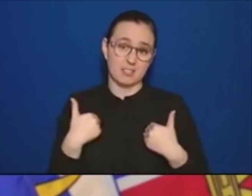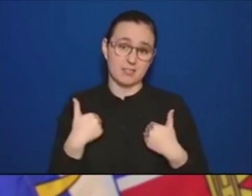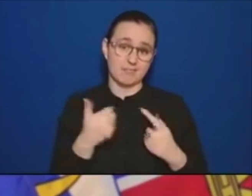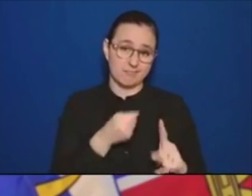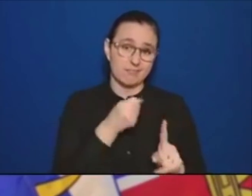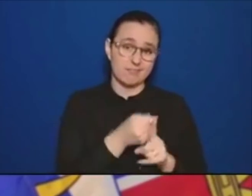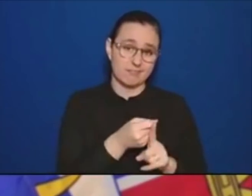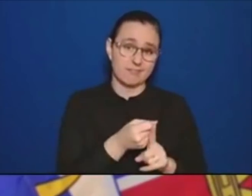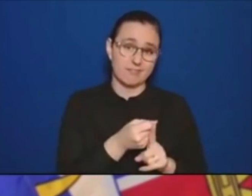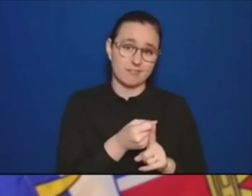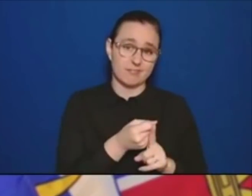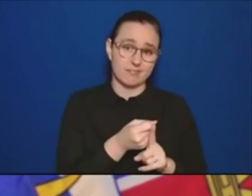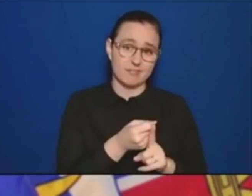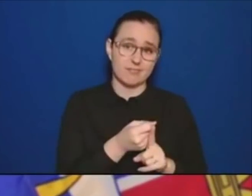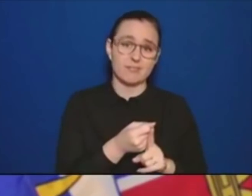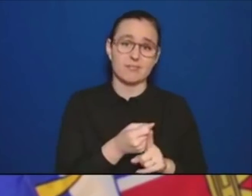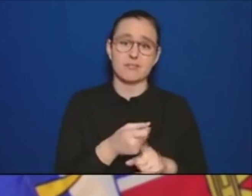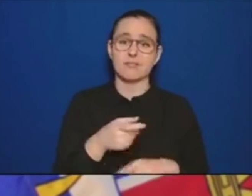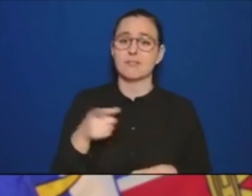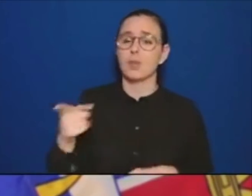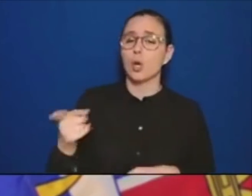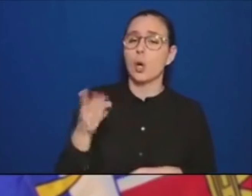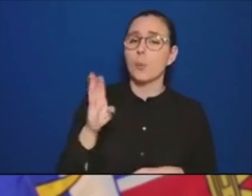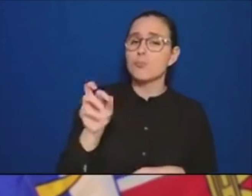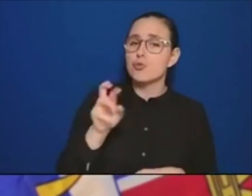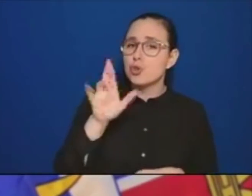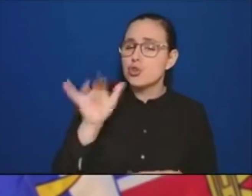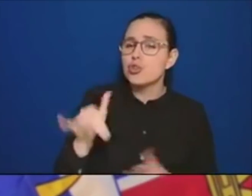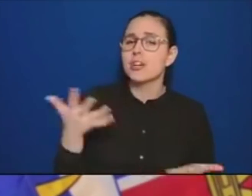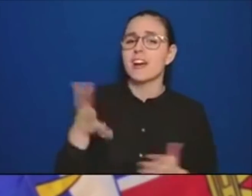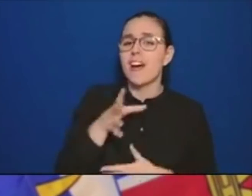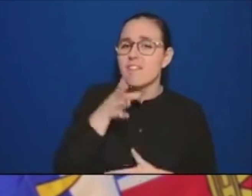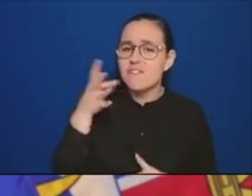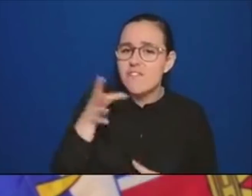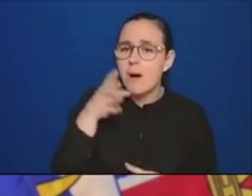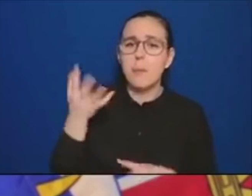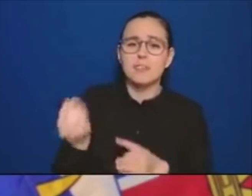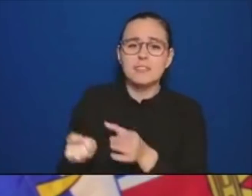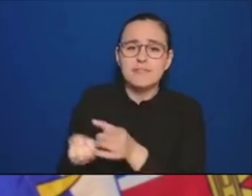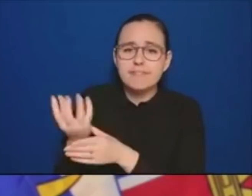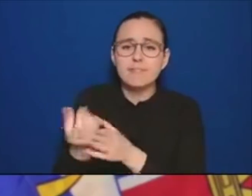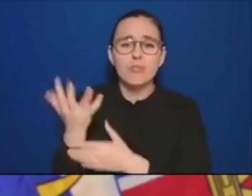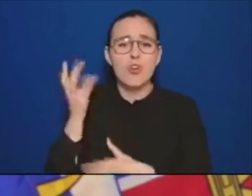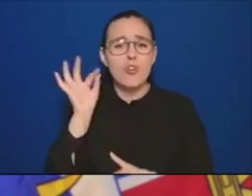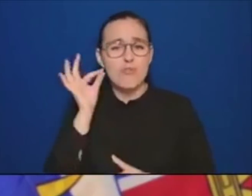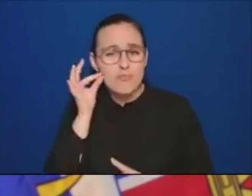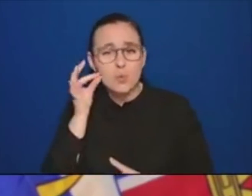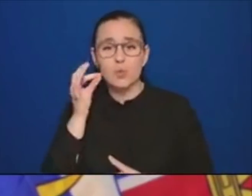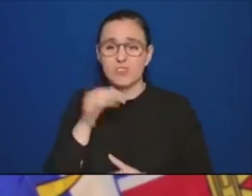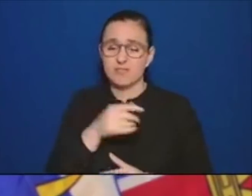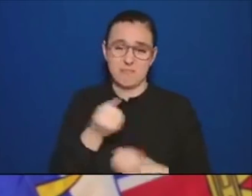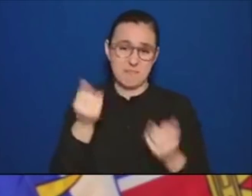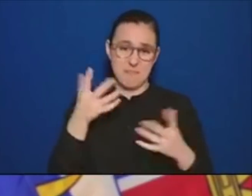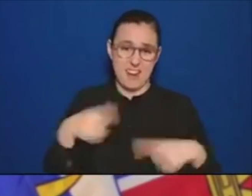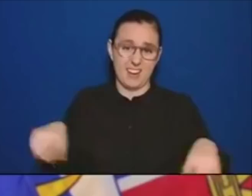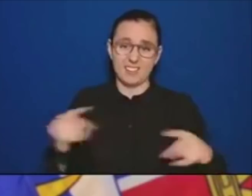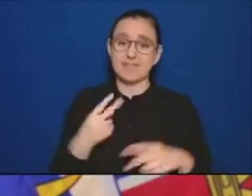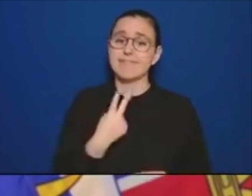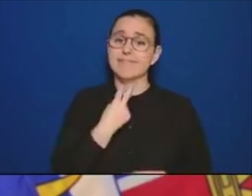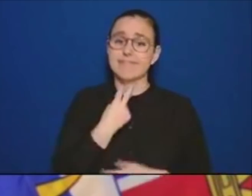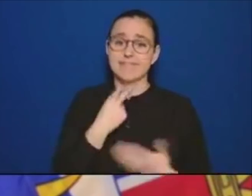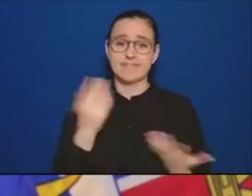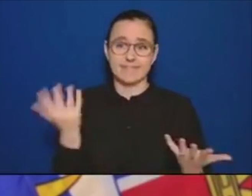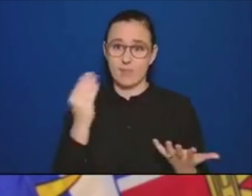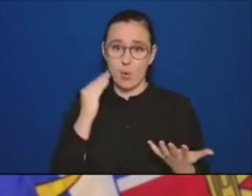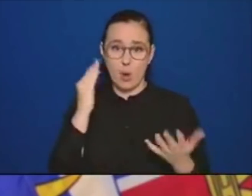vegetable farmers also came out, greenhouse sector came out to tell us many of them are displaced out of their own homes, and